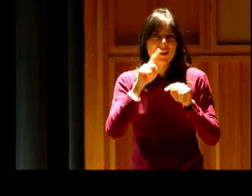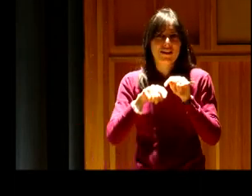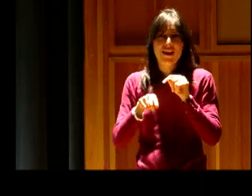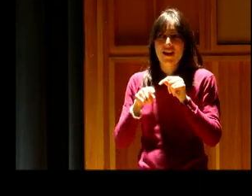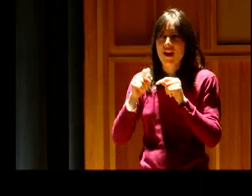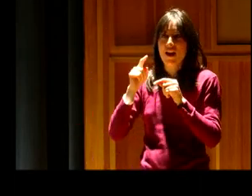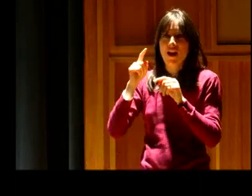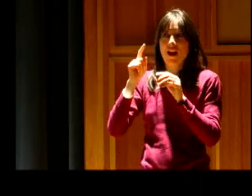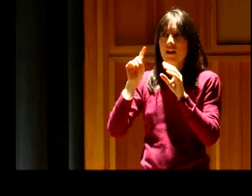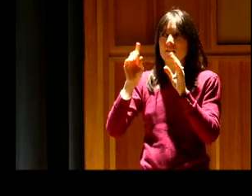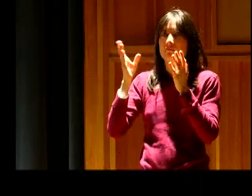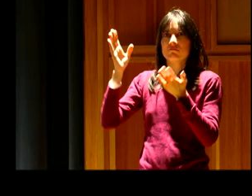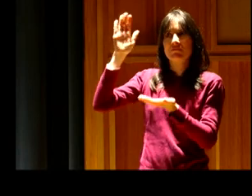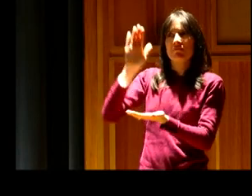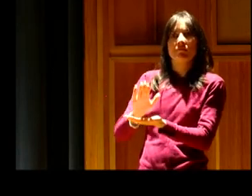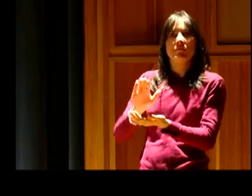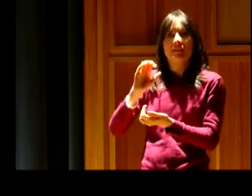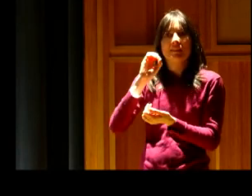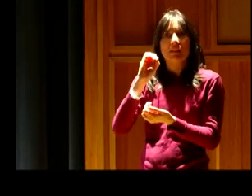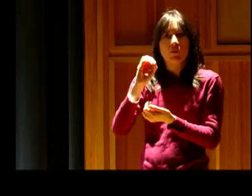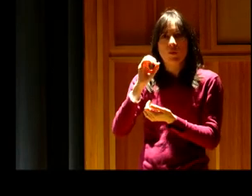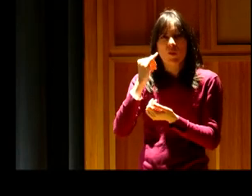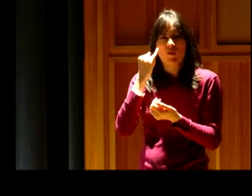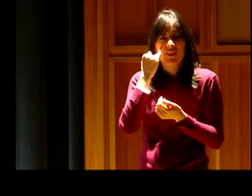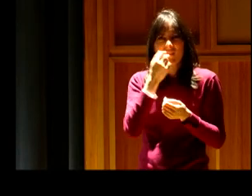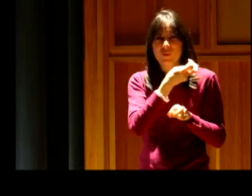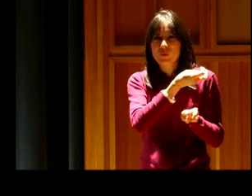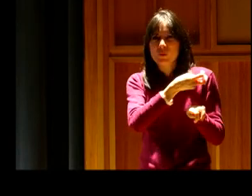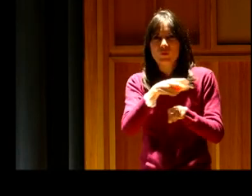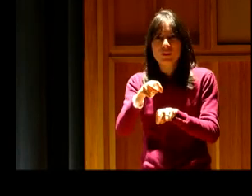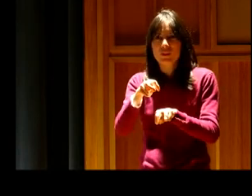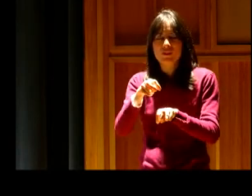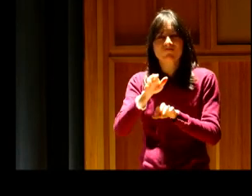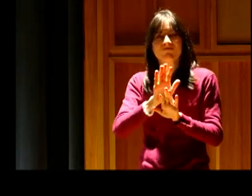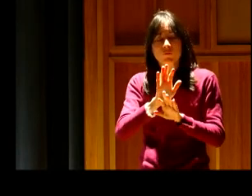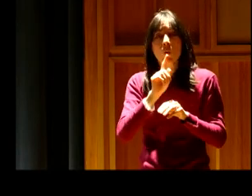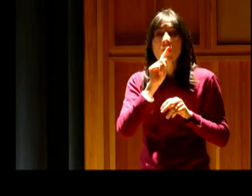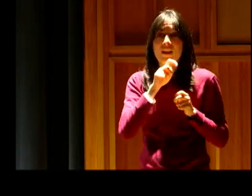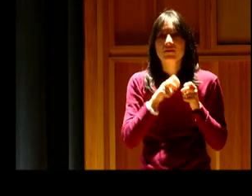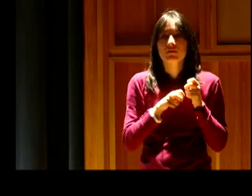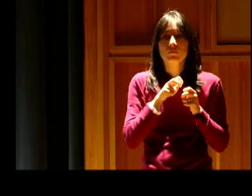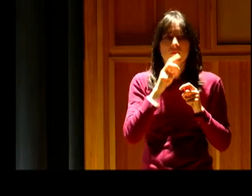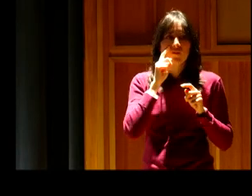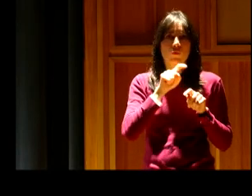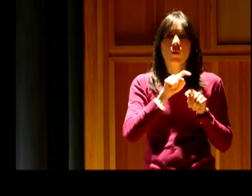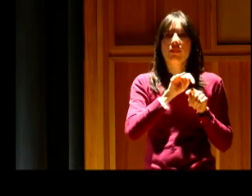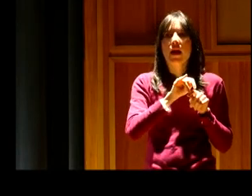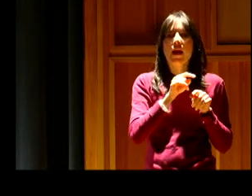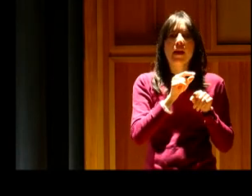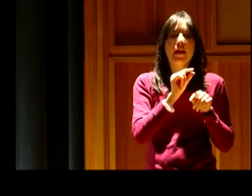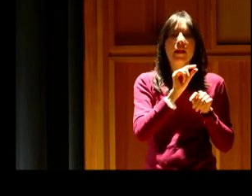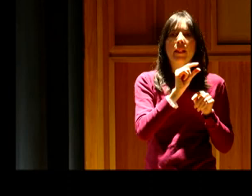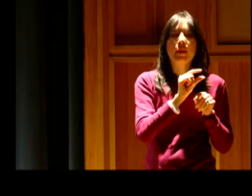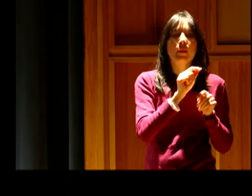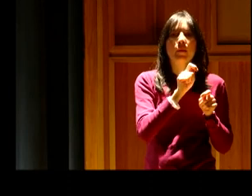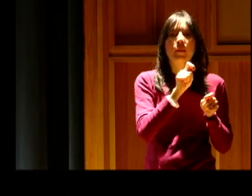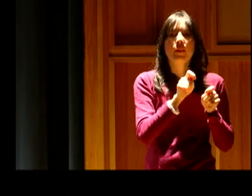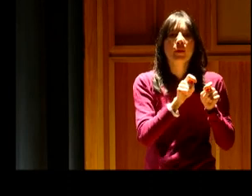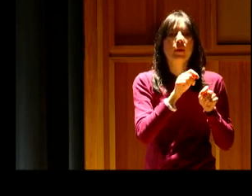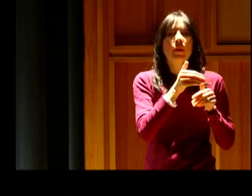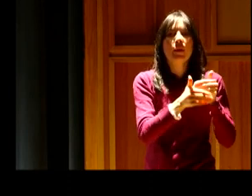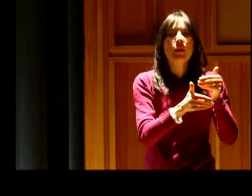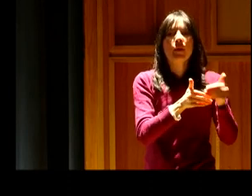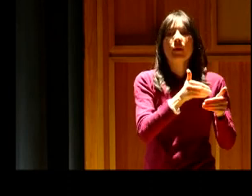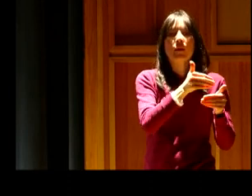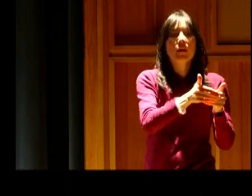for coal. And so the problem, in a nutshell, with a stepping stone approach is eventually you don't get all the